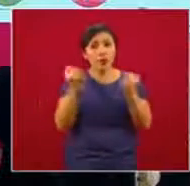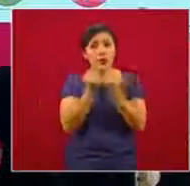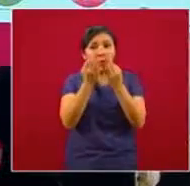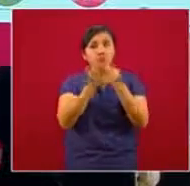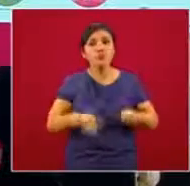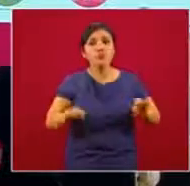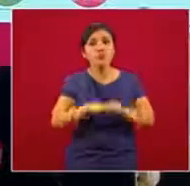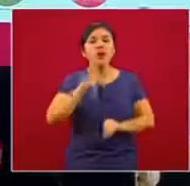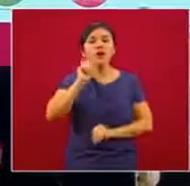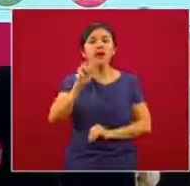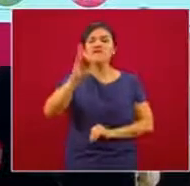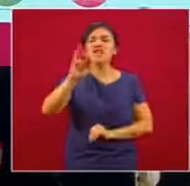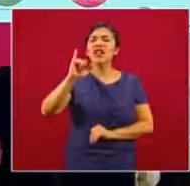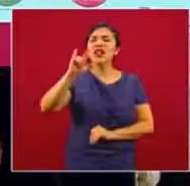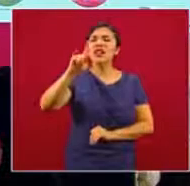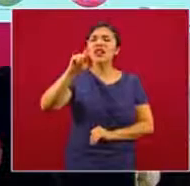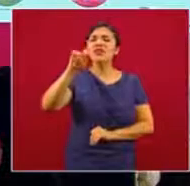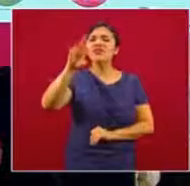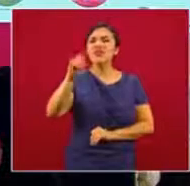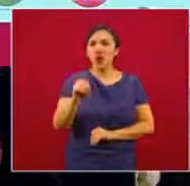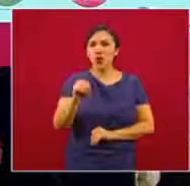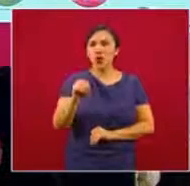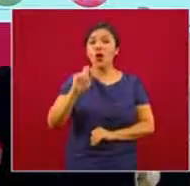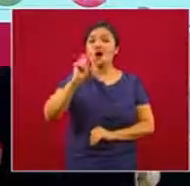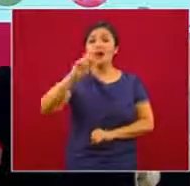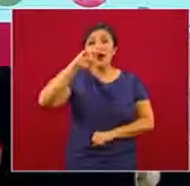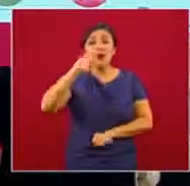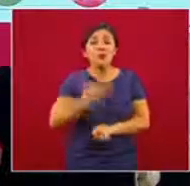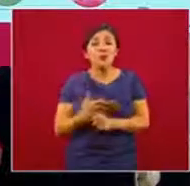Another important topic would be the